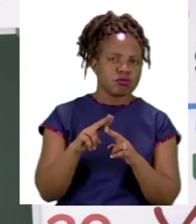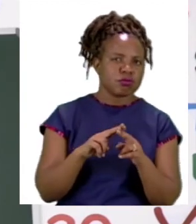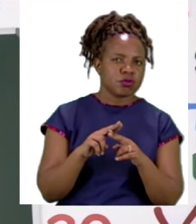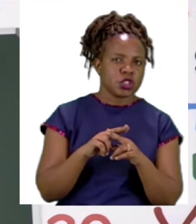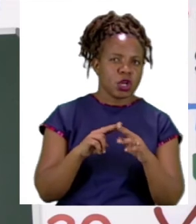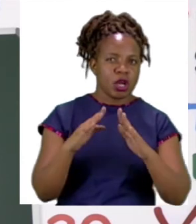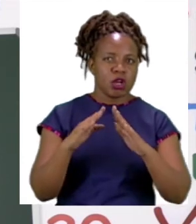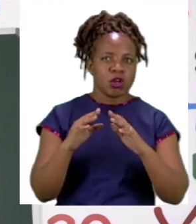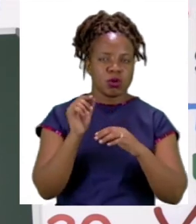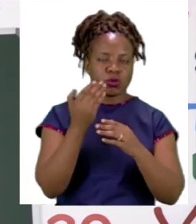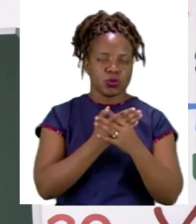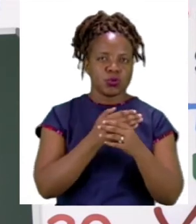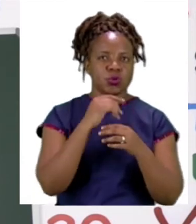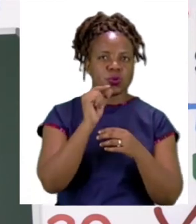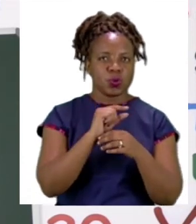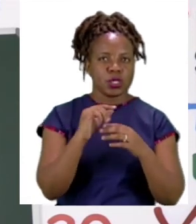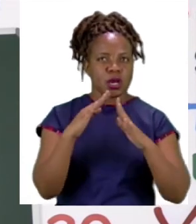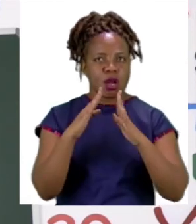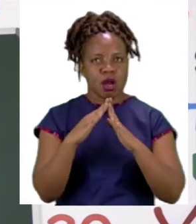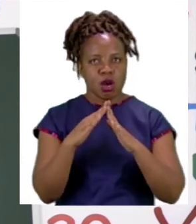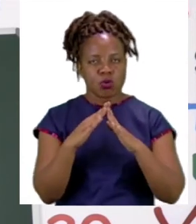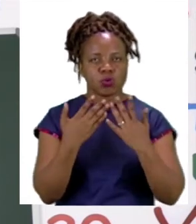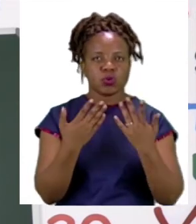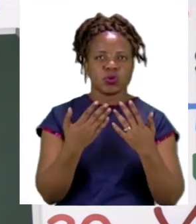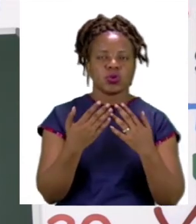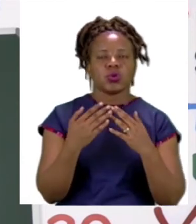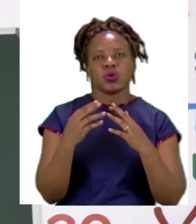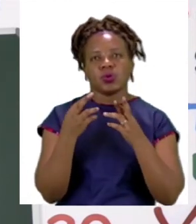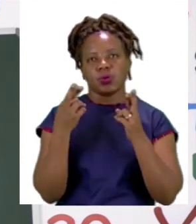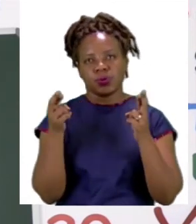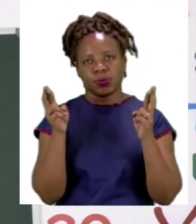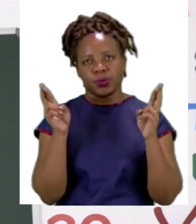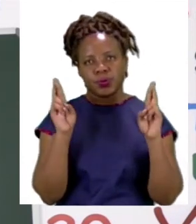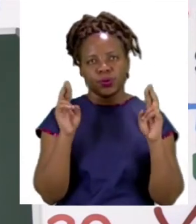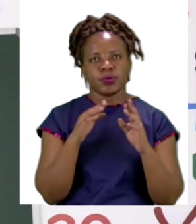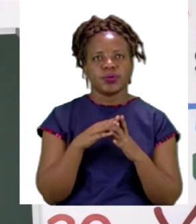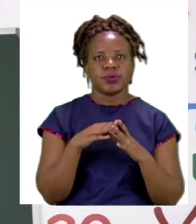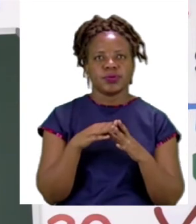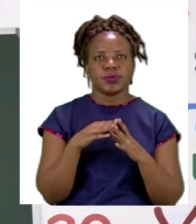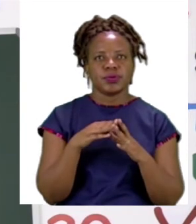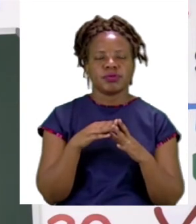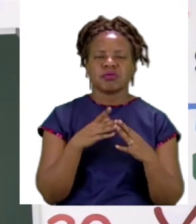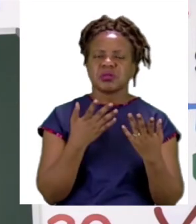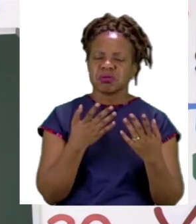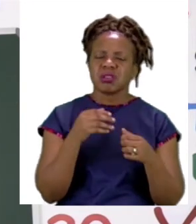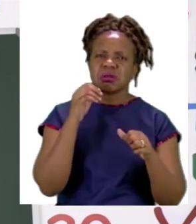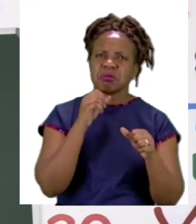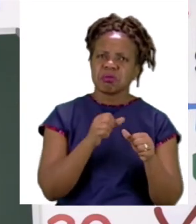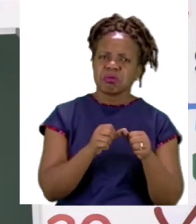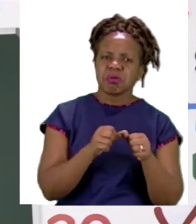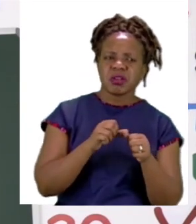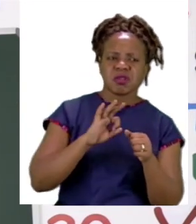any of the other vocabulary words as well. Remember, you are free to talk about the color.